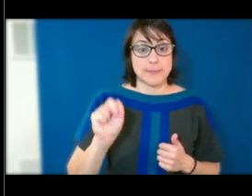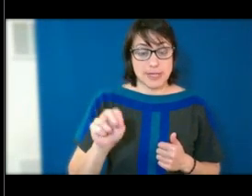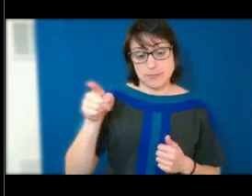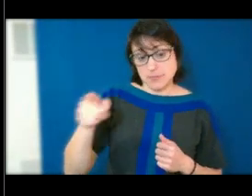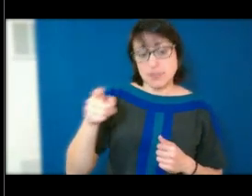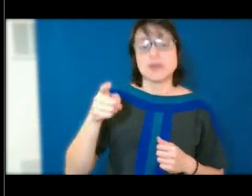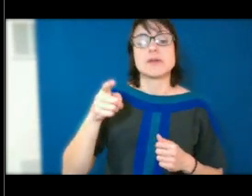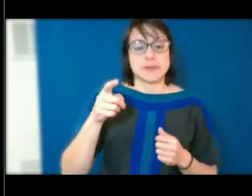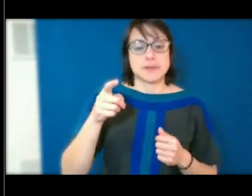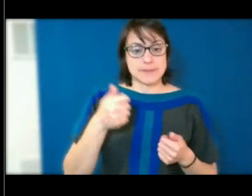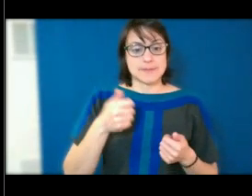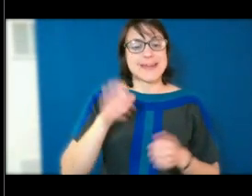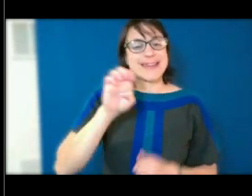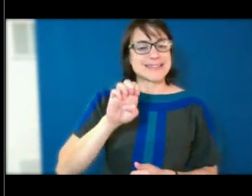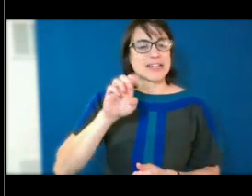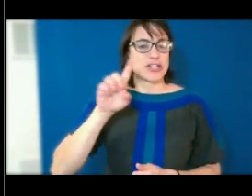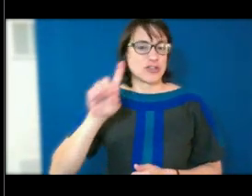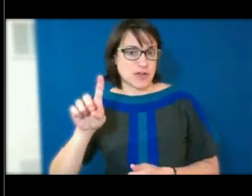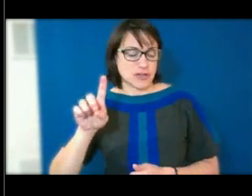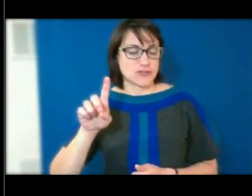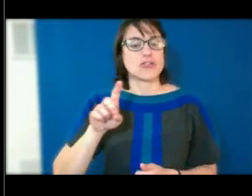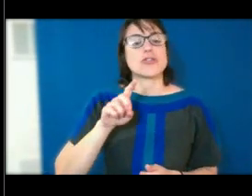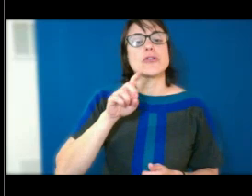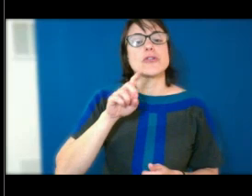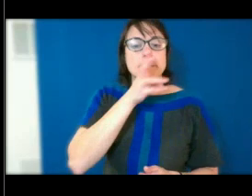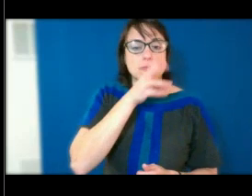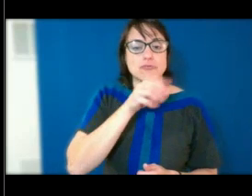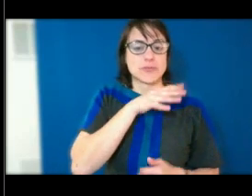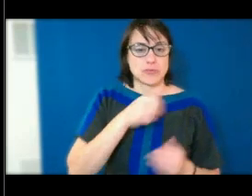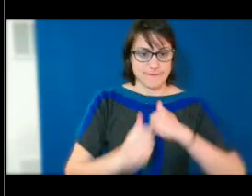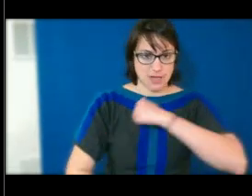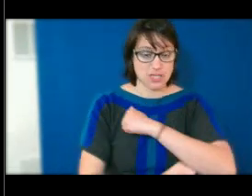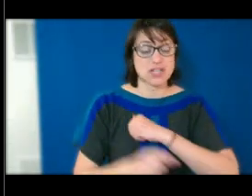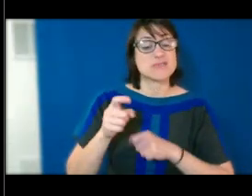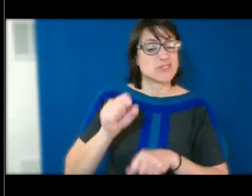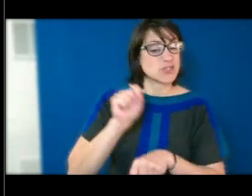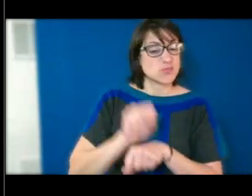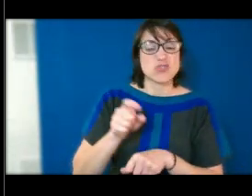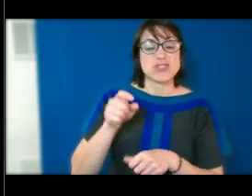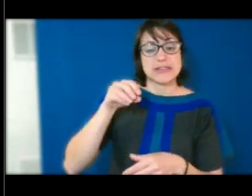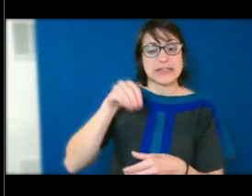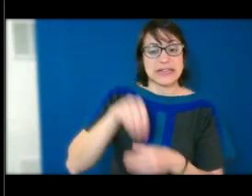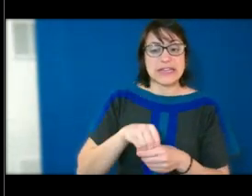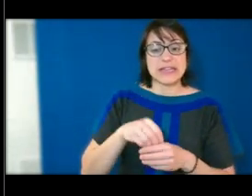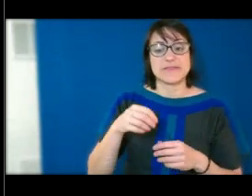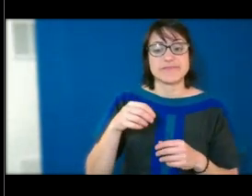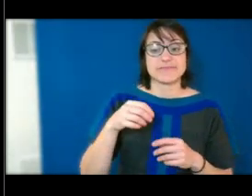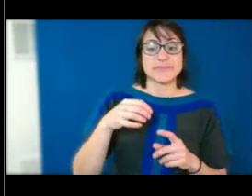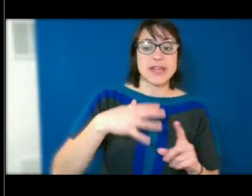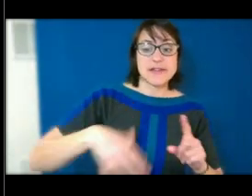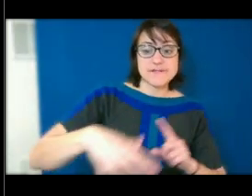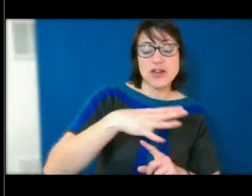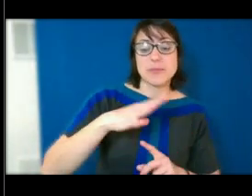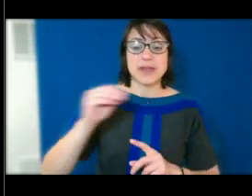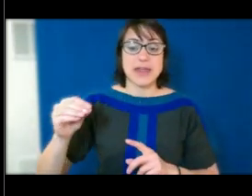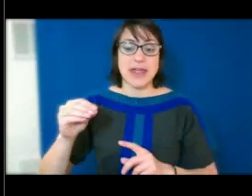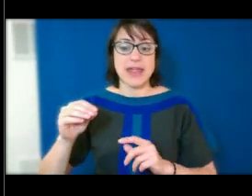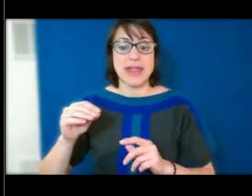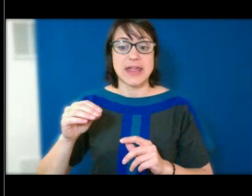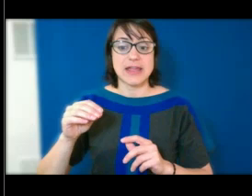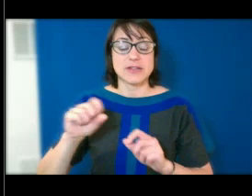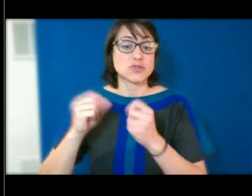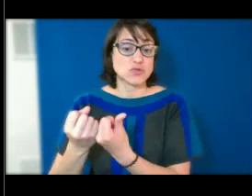Debris Foundation. Susan Sherman has worked in the environmental and social justice sectors for over 20 years. Her educational foundation